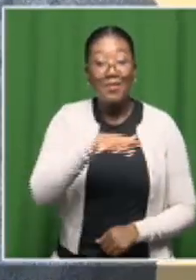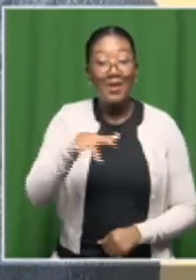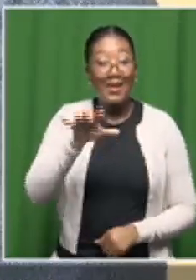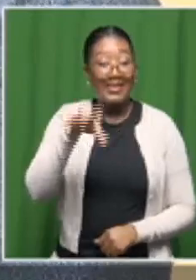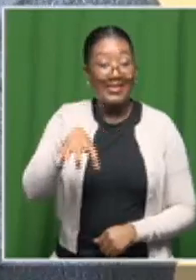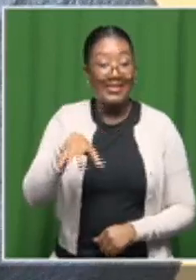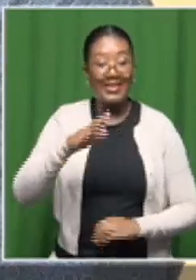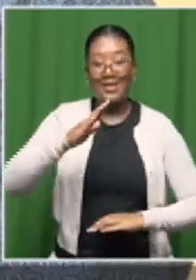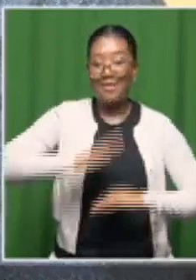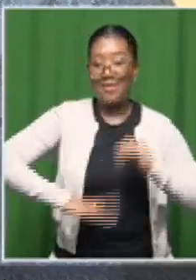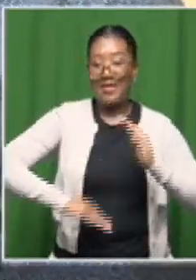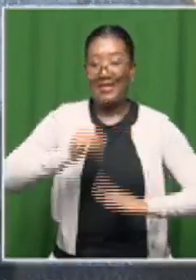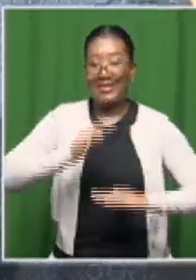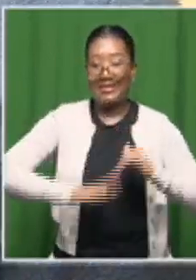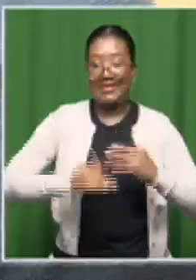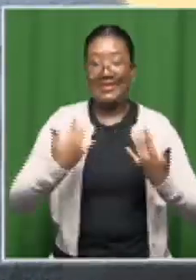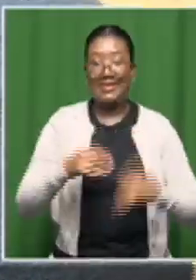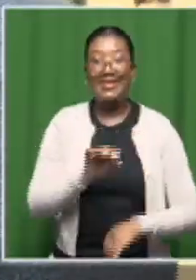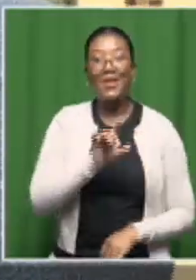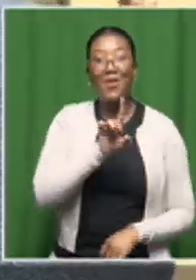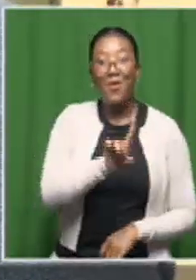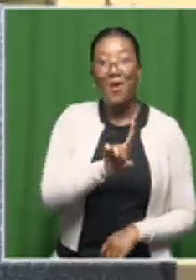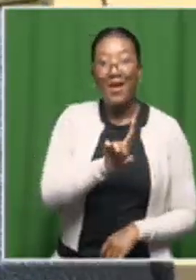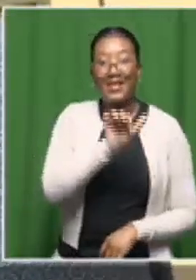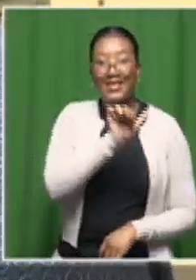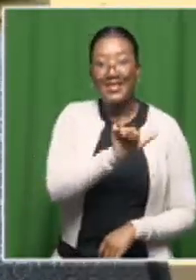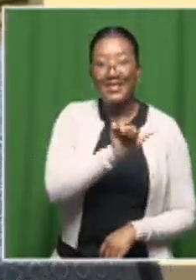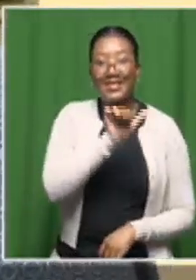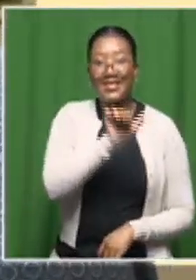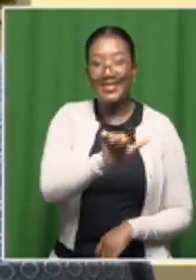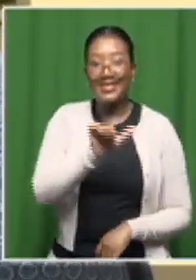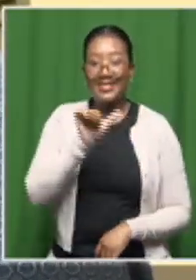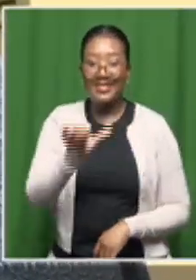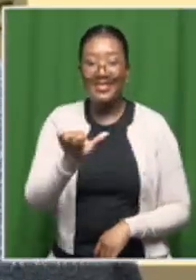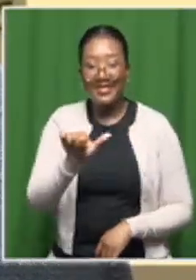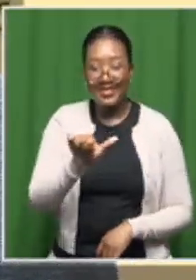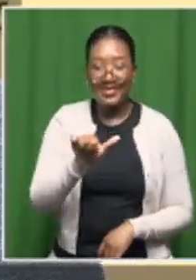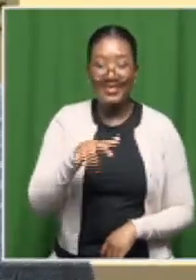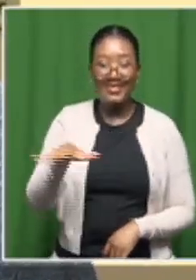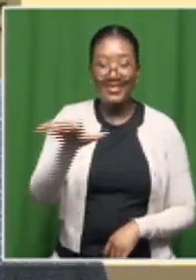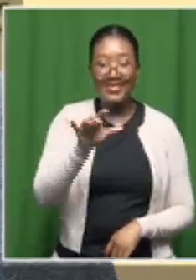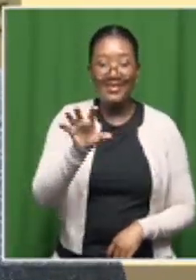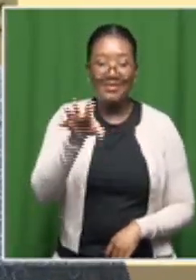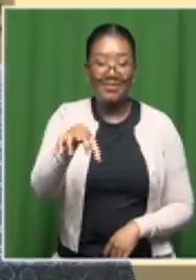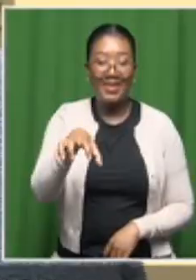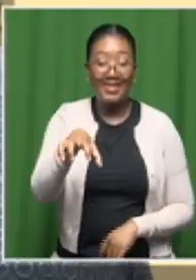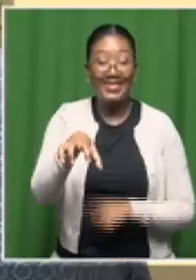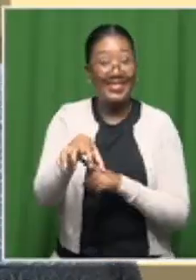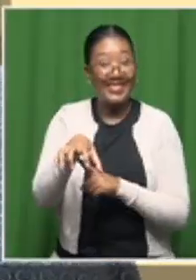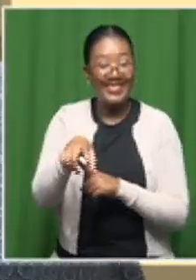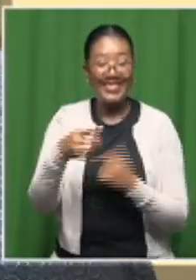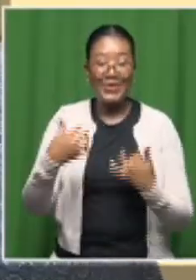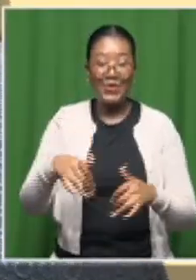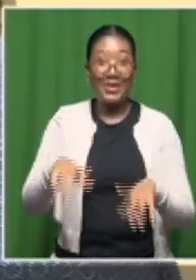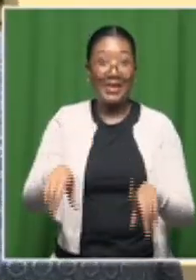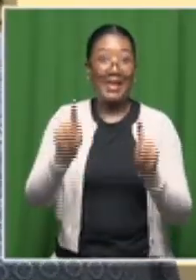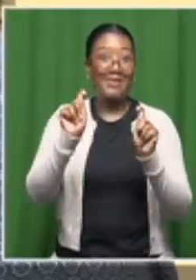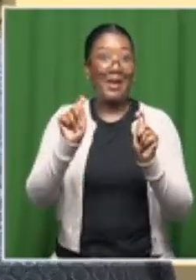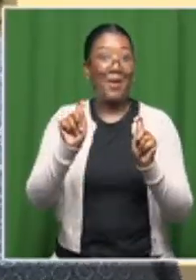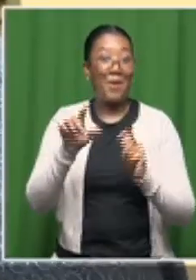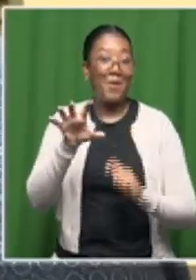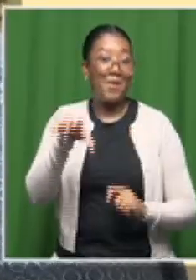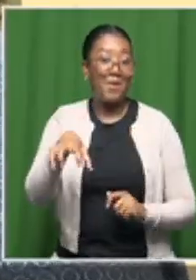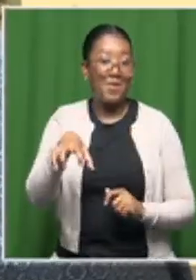built in 1666 as the headquarters of the Dutch East Indian Company in Cape Town. So it